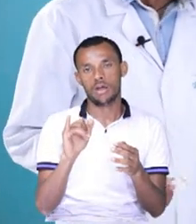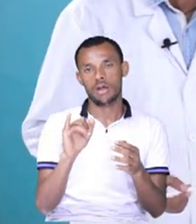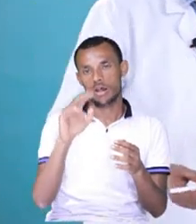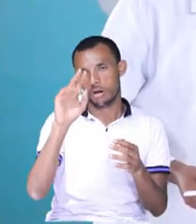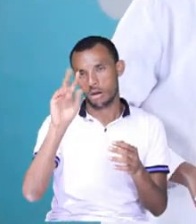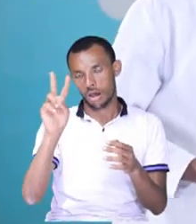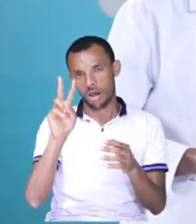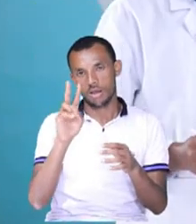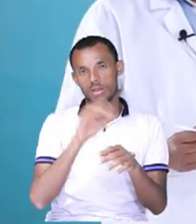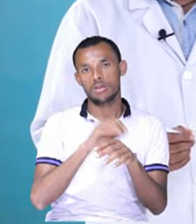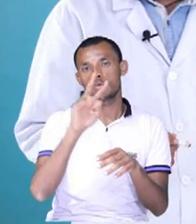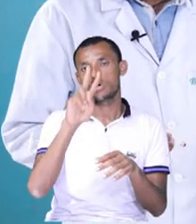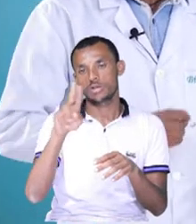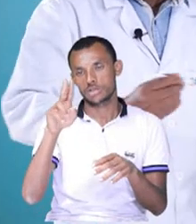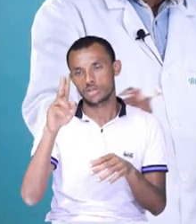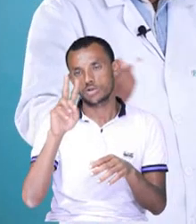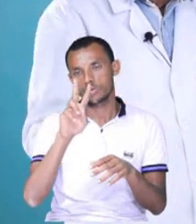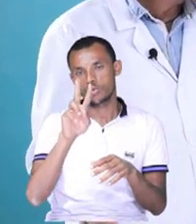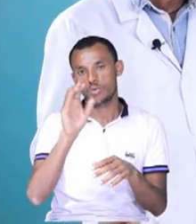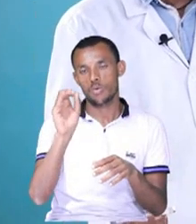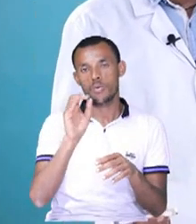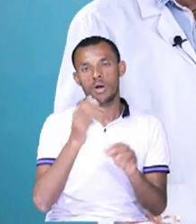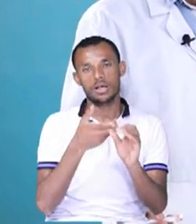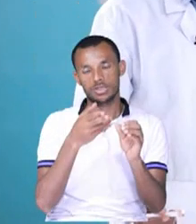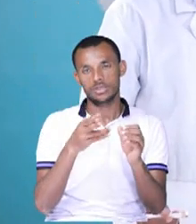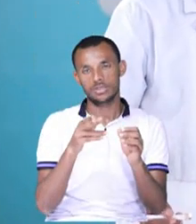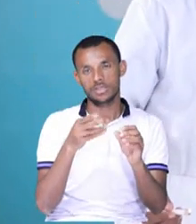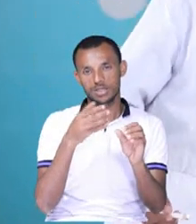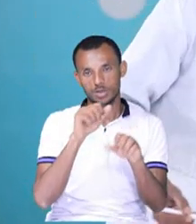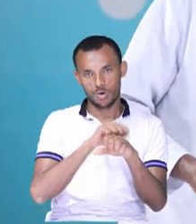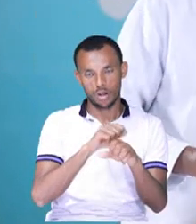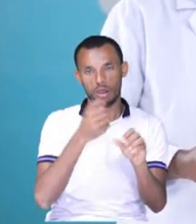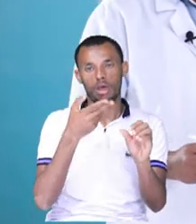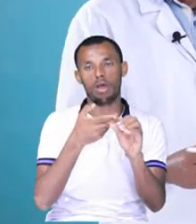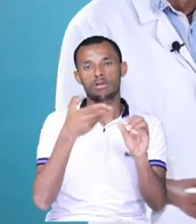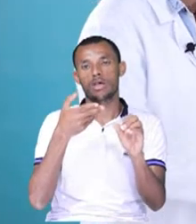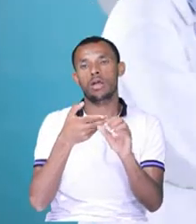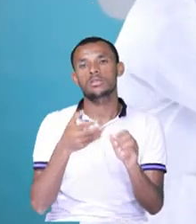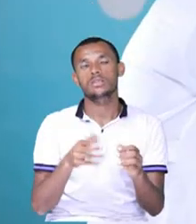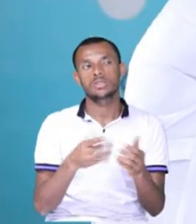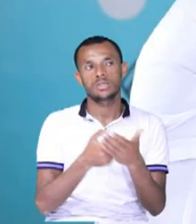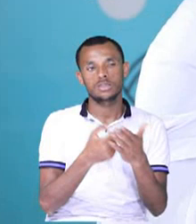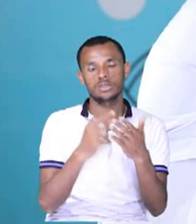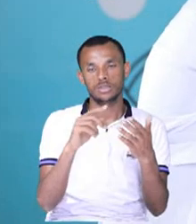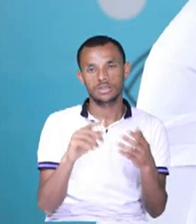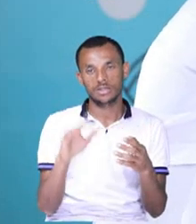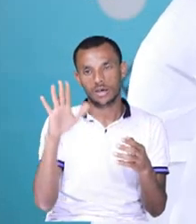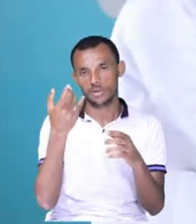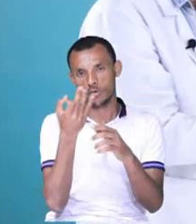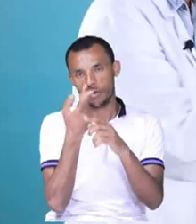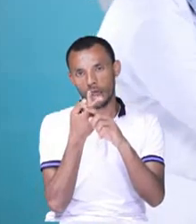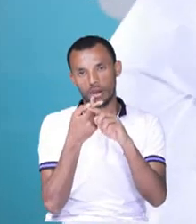oxide and 2H2O gas. The same state? No. Solid, gas, gas. Therefore, this is a types